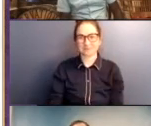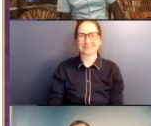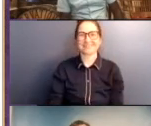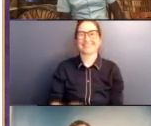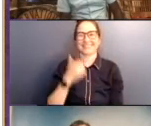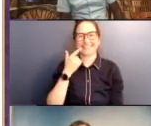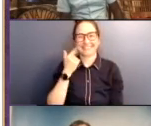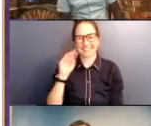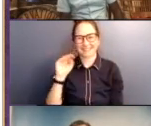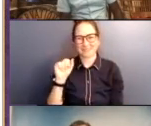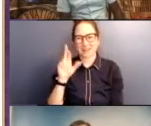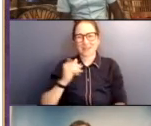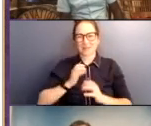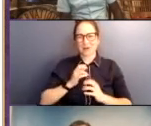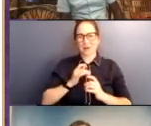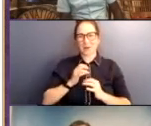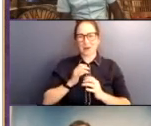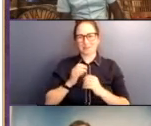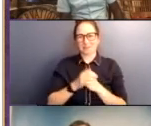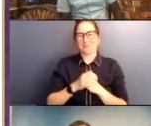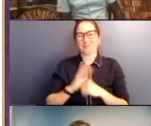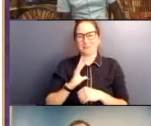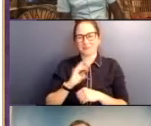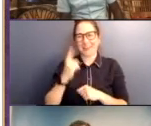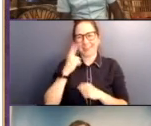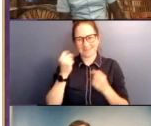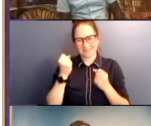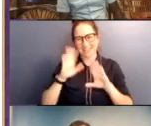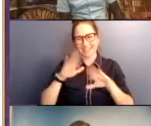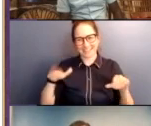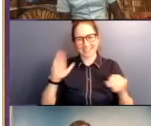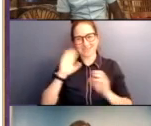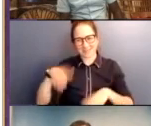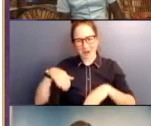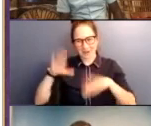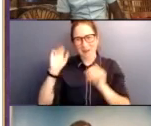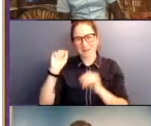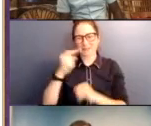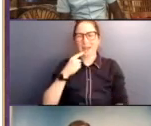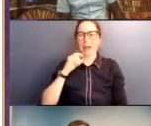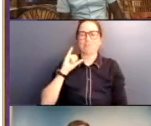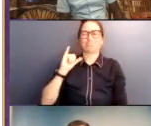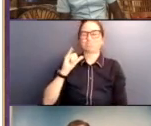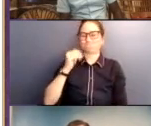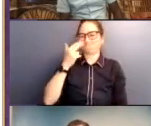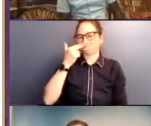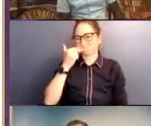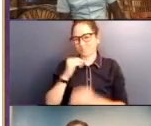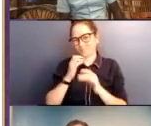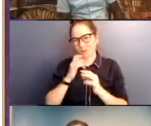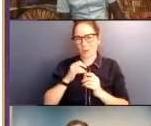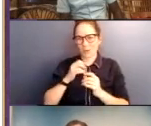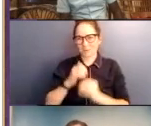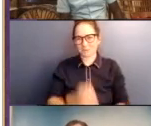Mary, the good old recorder. I have a feeling a lot of kids will grow up and say that same thing.